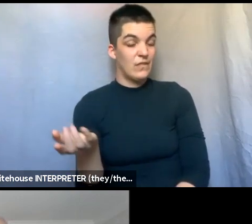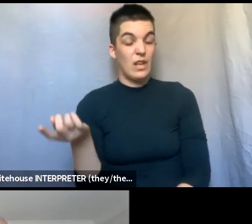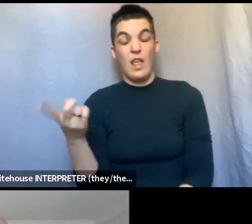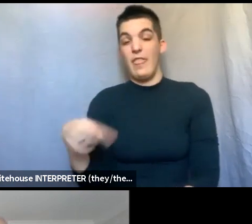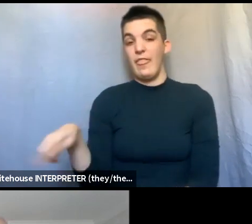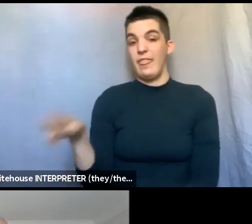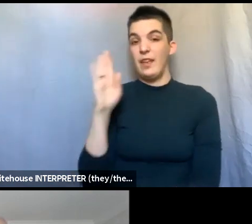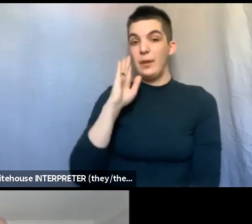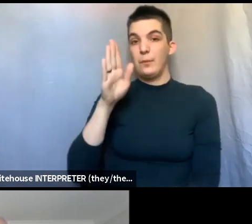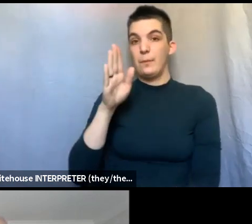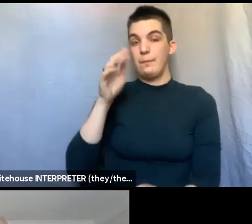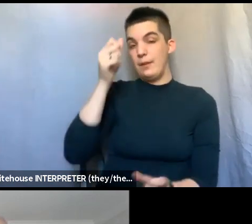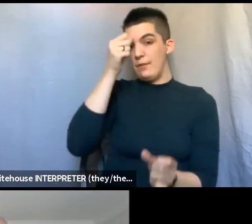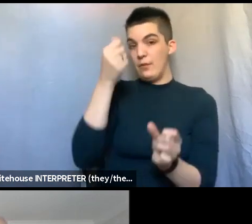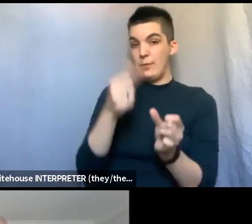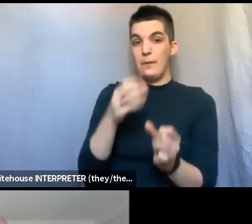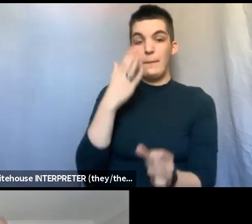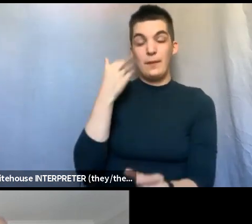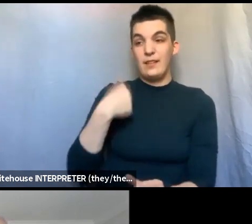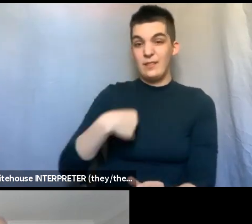the Salon des Refusés,